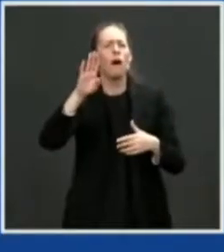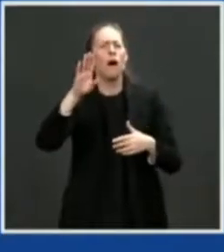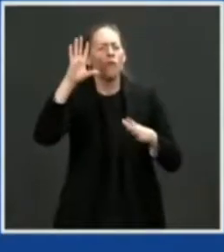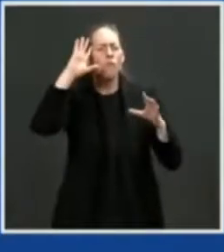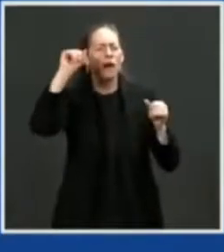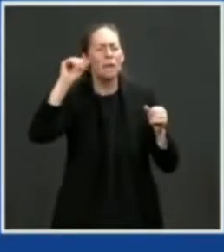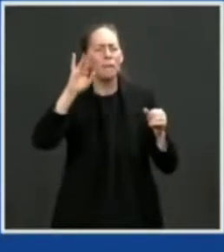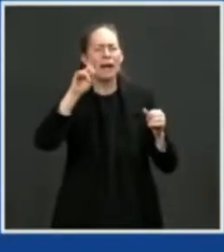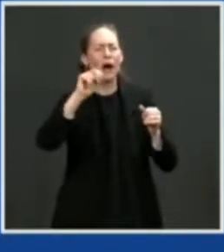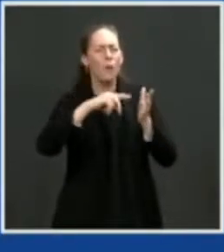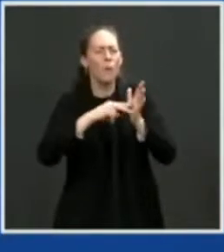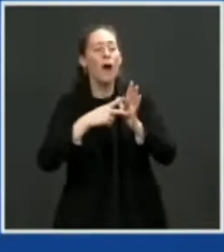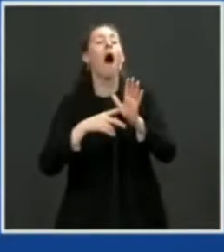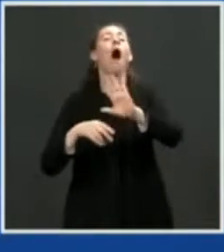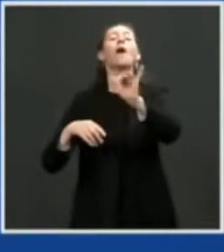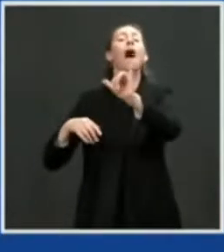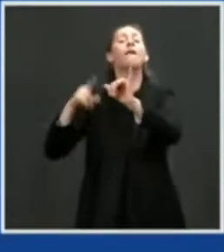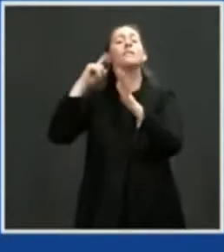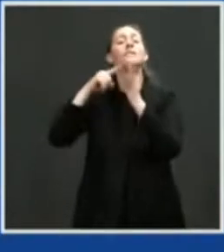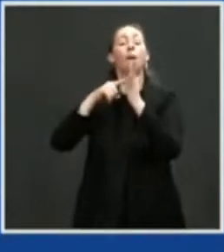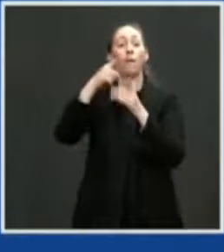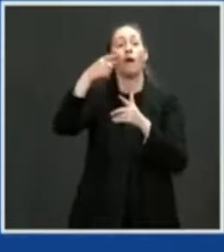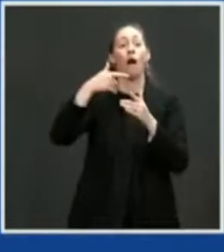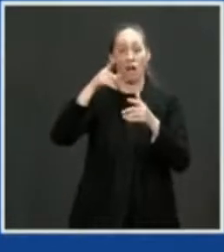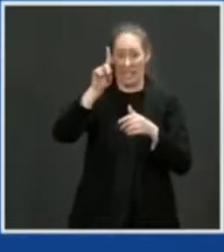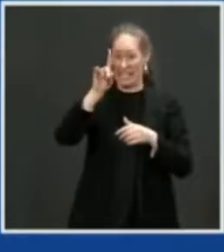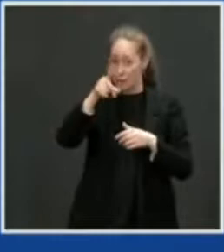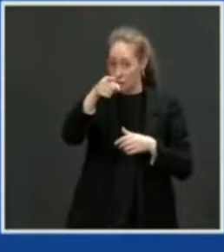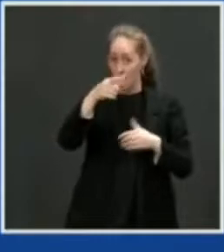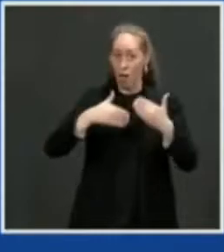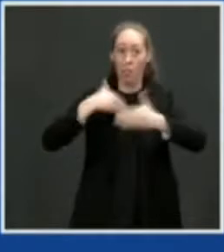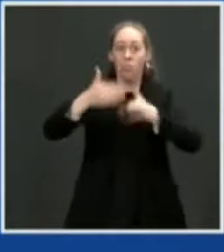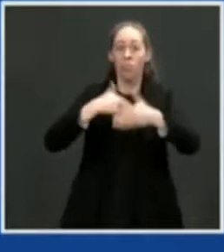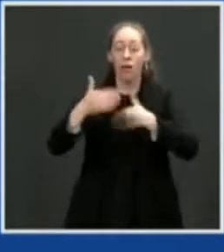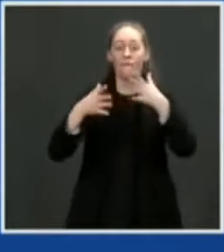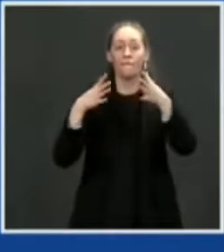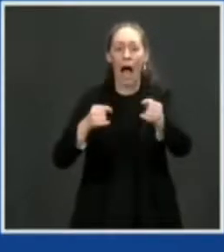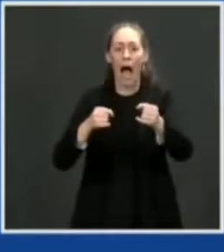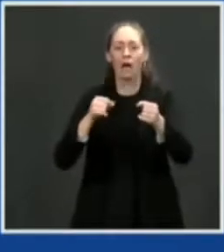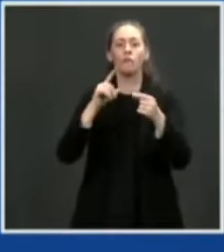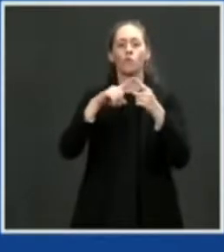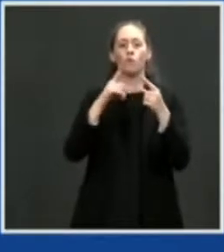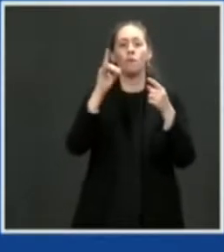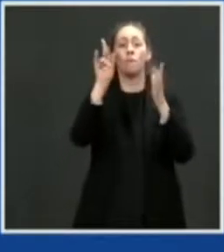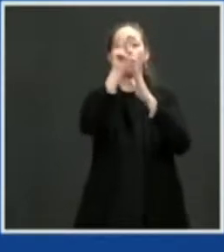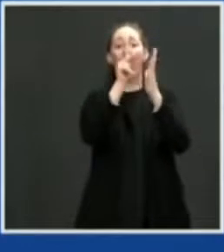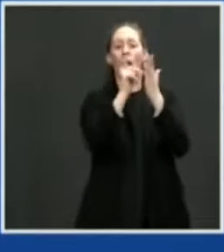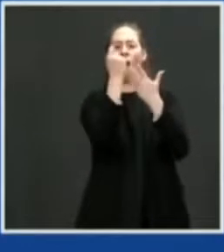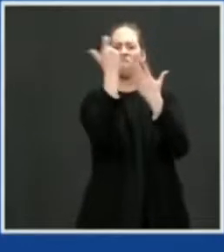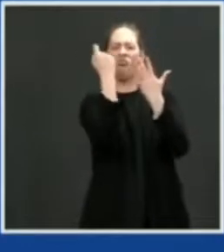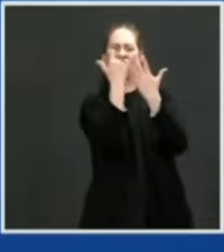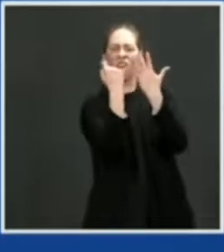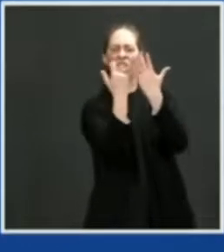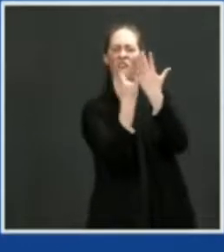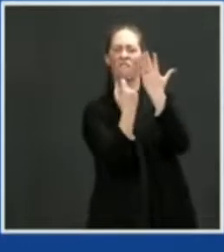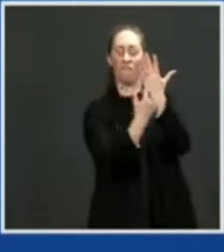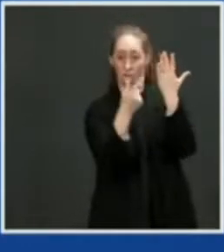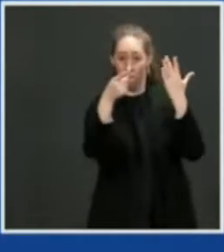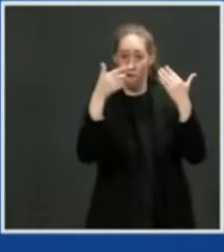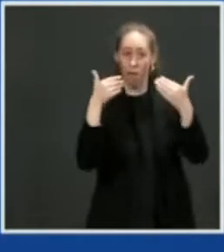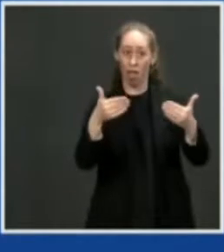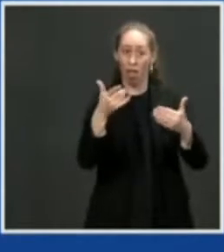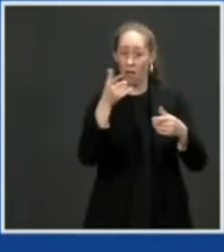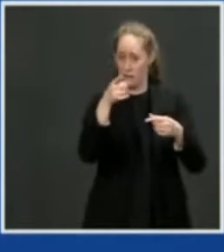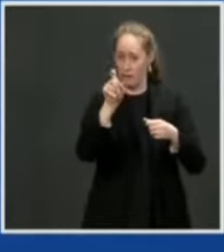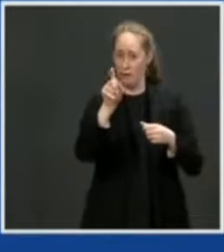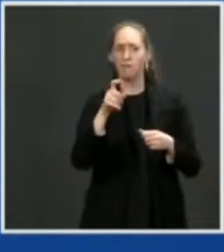back some of the executive orders of your predecessor? First of all the policies that were underway were not helping at all. Yeah, Did not